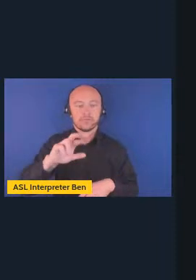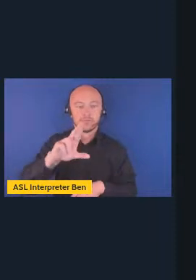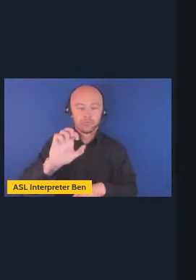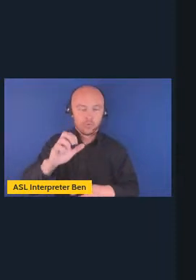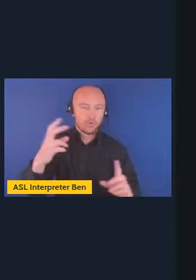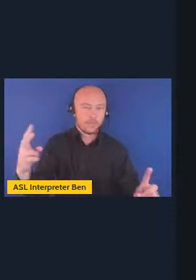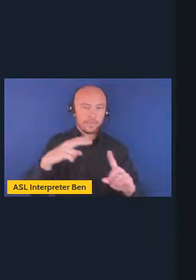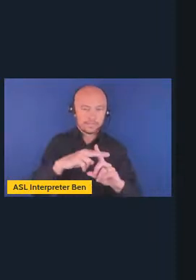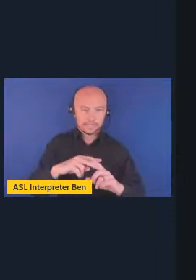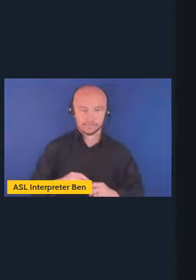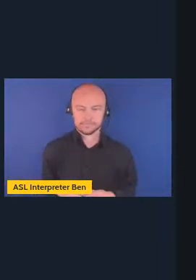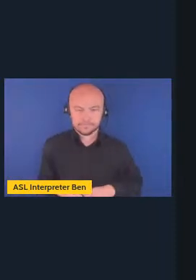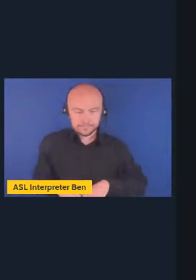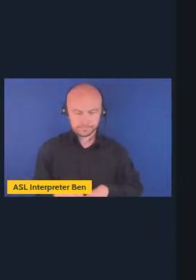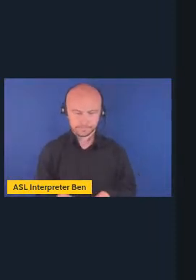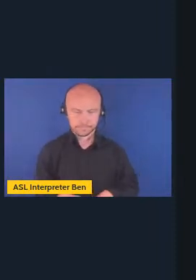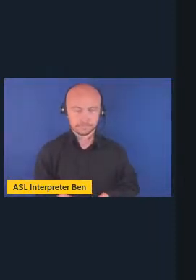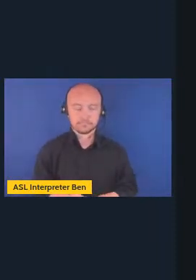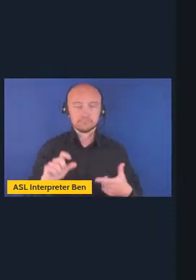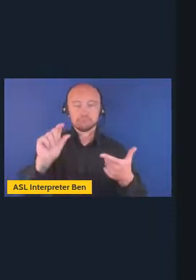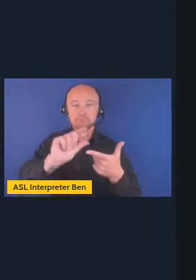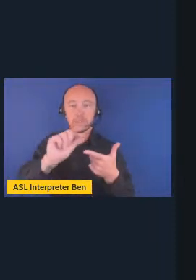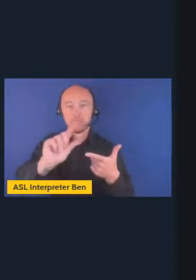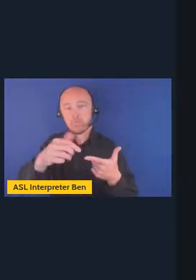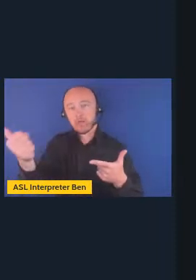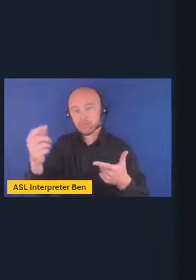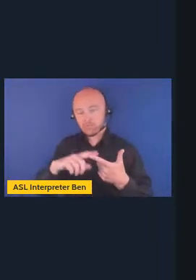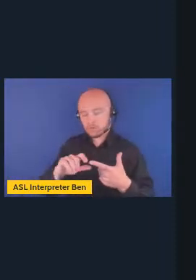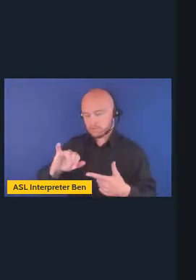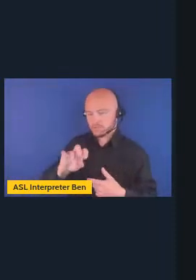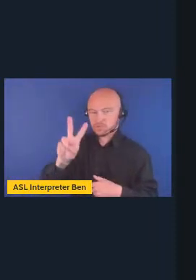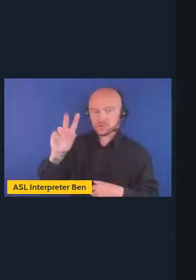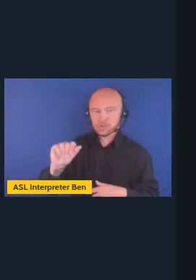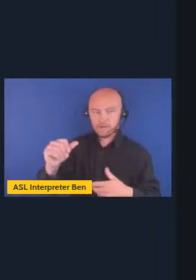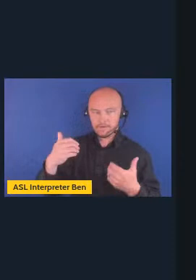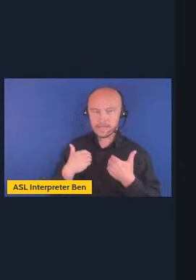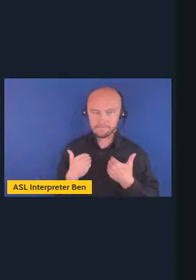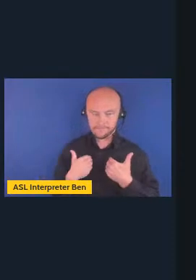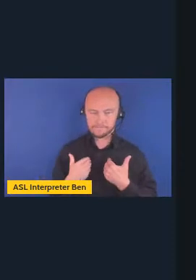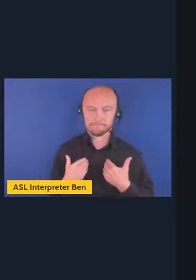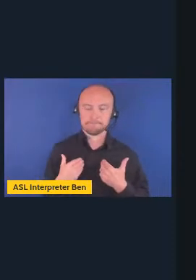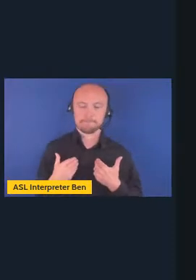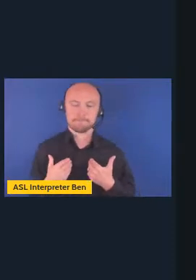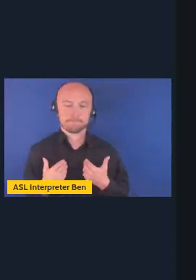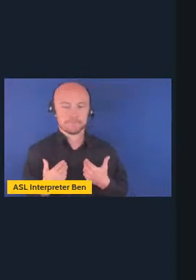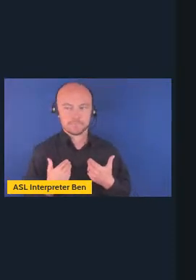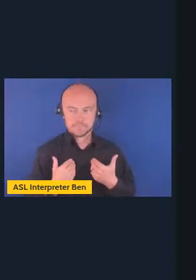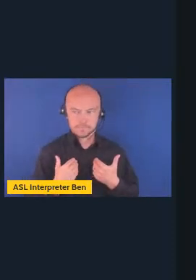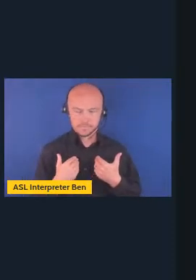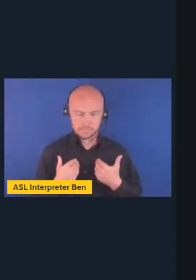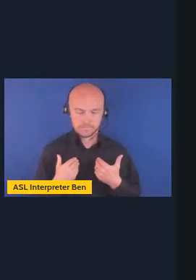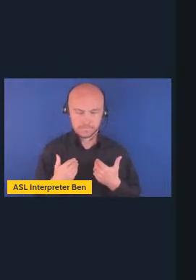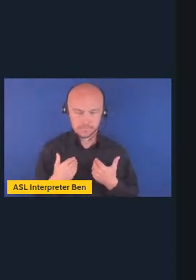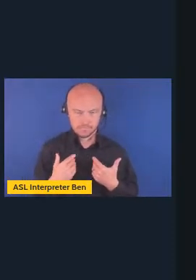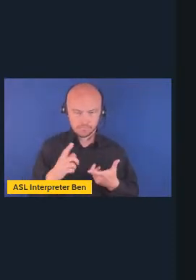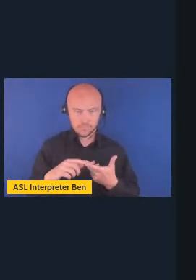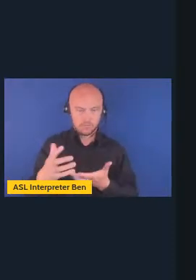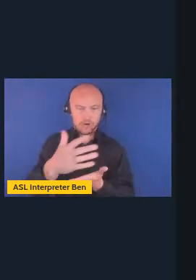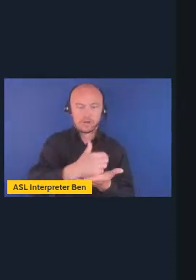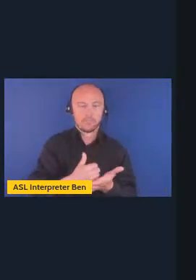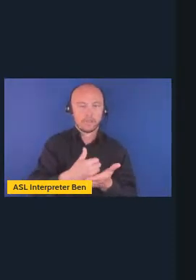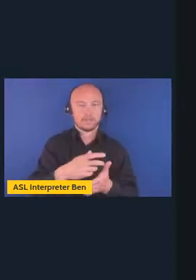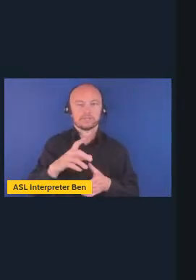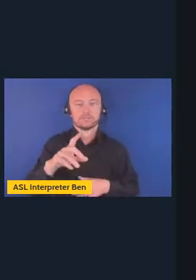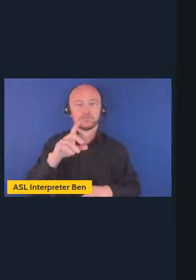attachment. The other side is I have actually JavaScript. So Win compiles into JavaScript in this example. It can compile into Docker